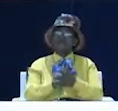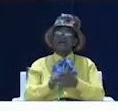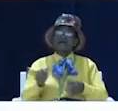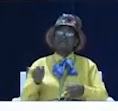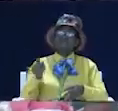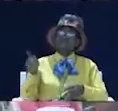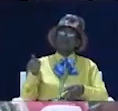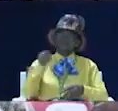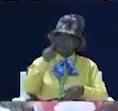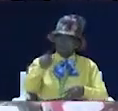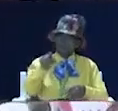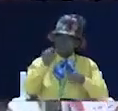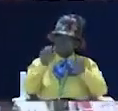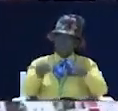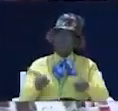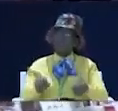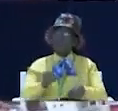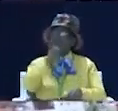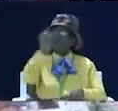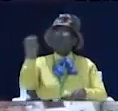heaven shall laugh.